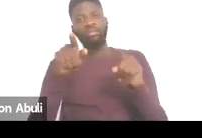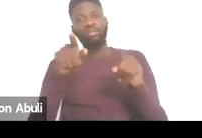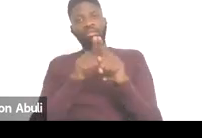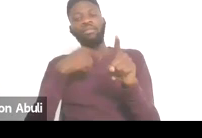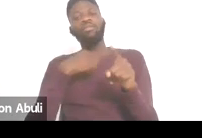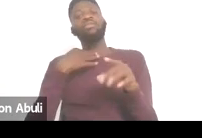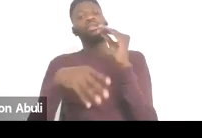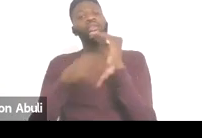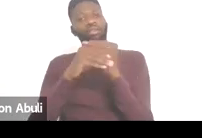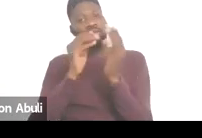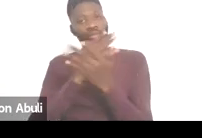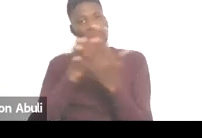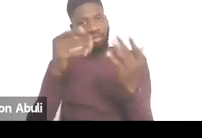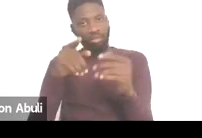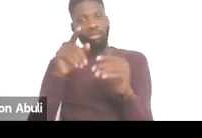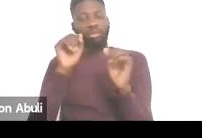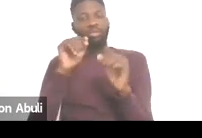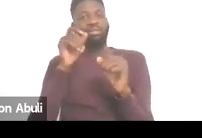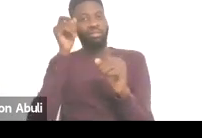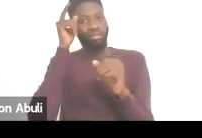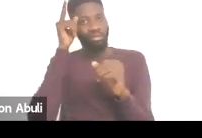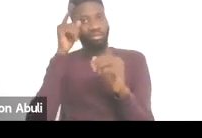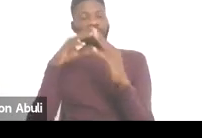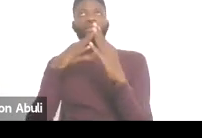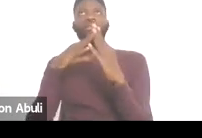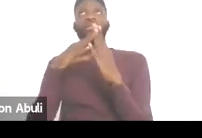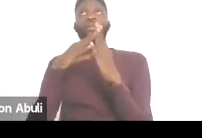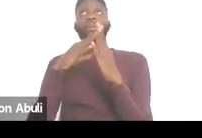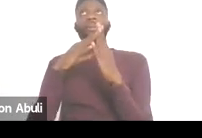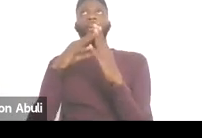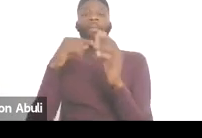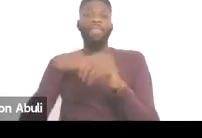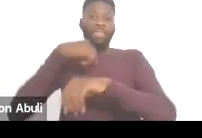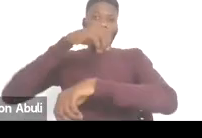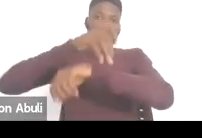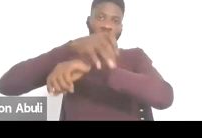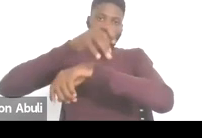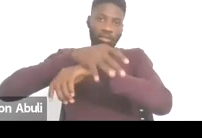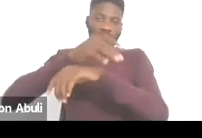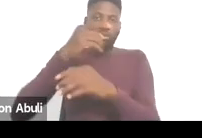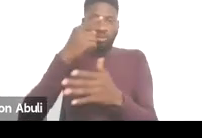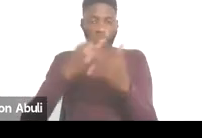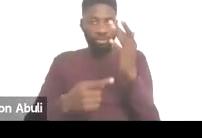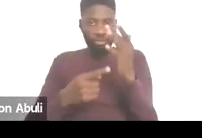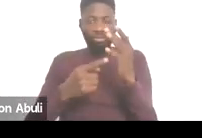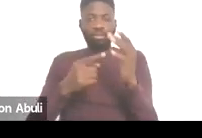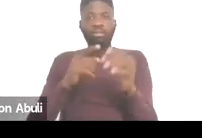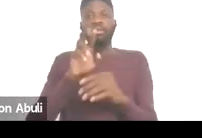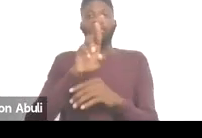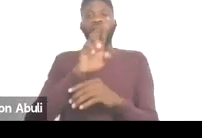will make them sit from where we sit. My advice is reference checks are now a